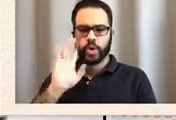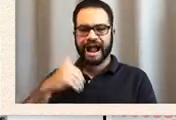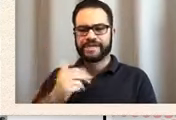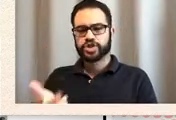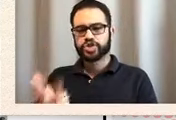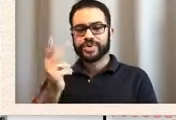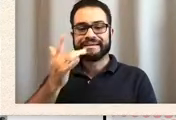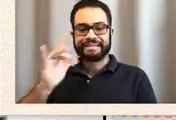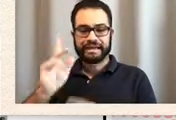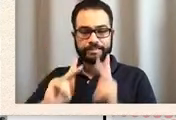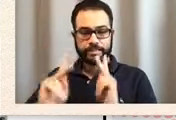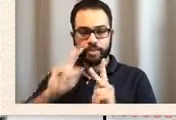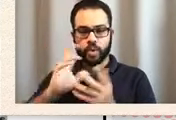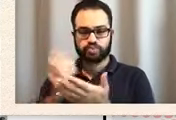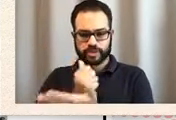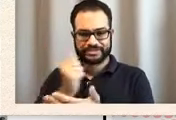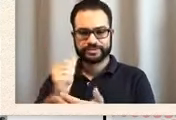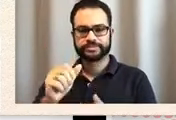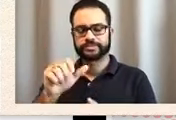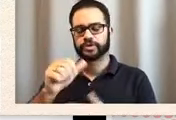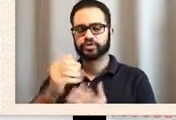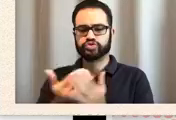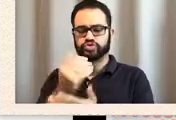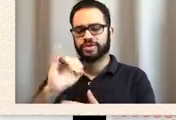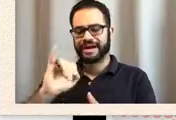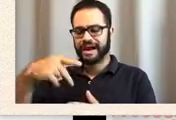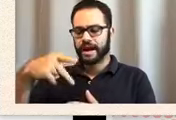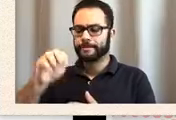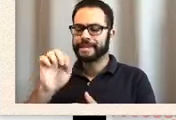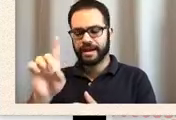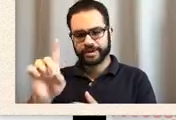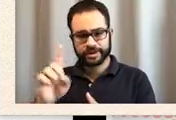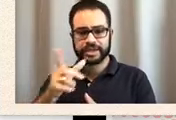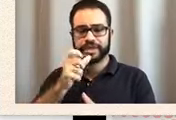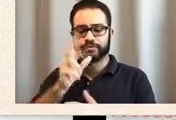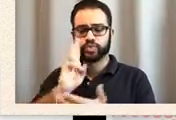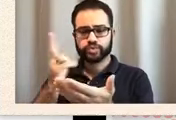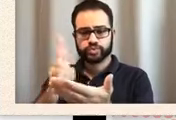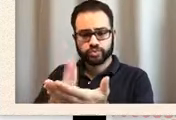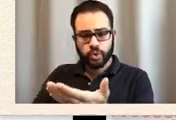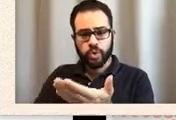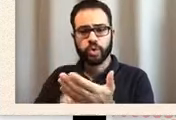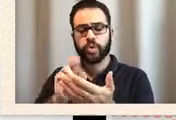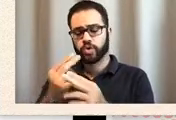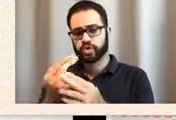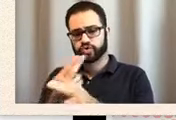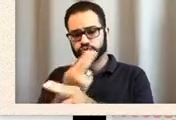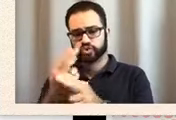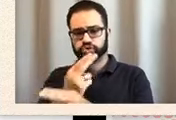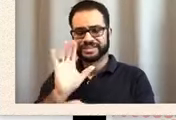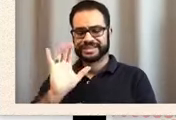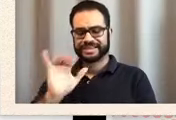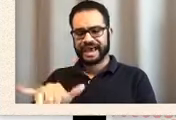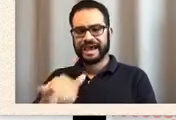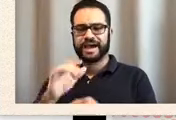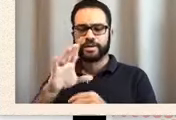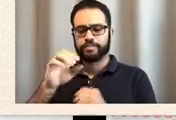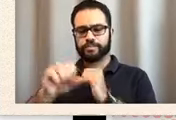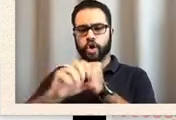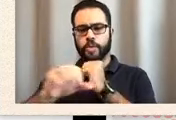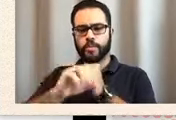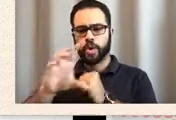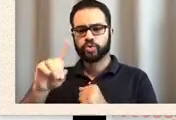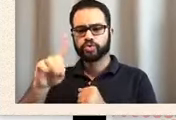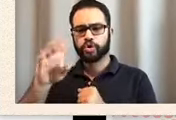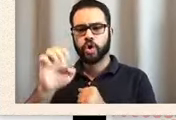individuals who enroll in a new Able account and use Family Cafe or Family 75 promo code during enrollment